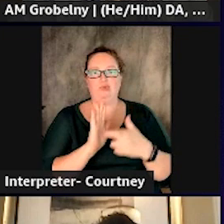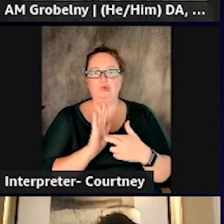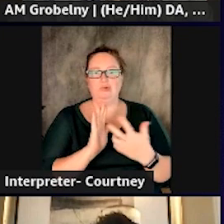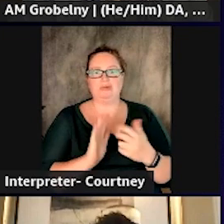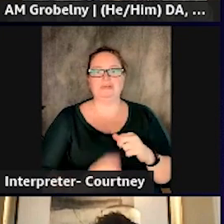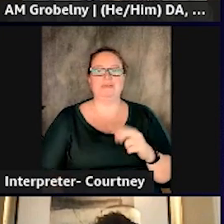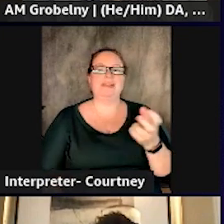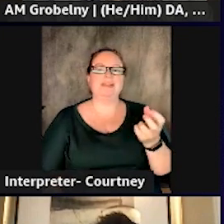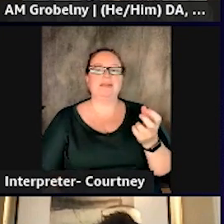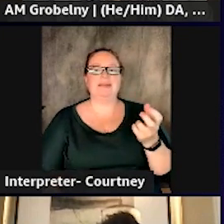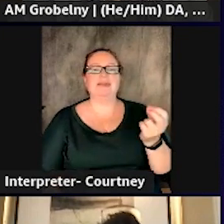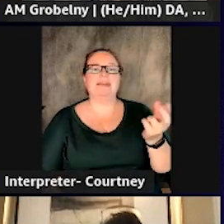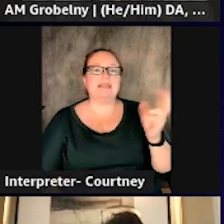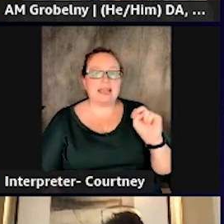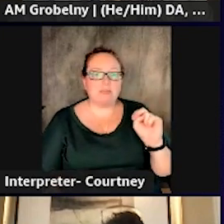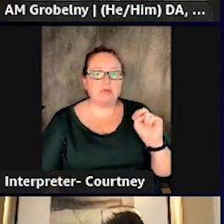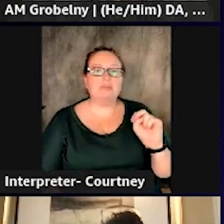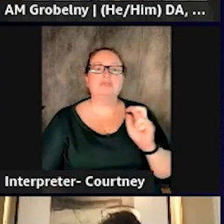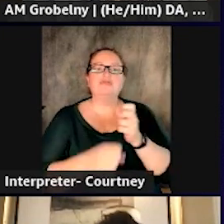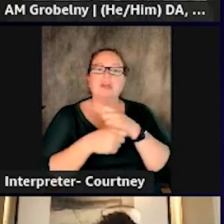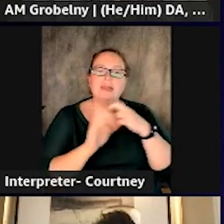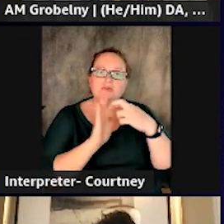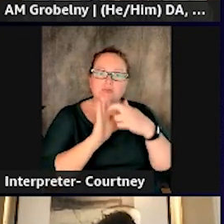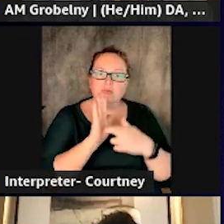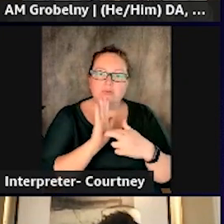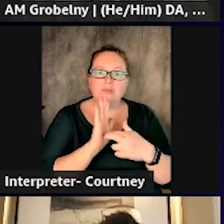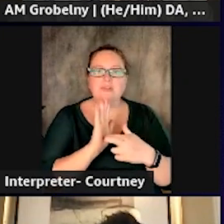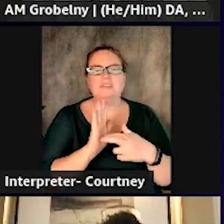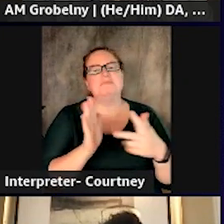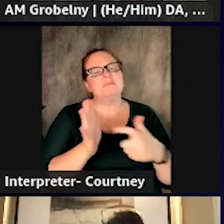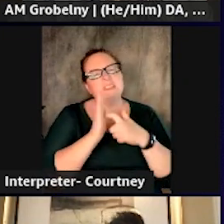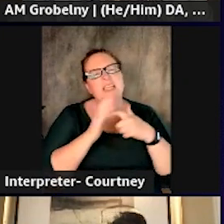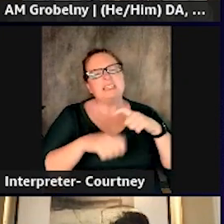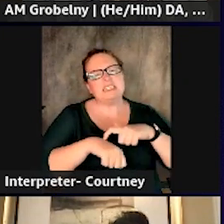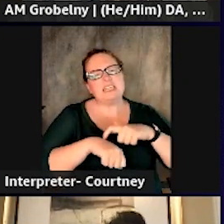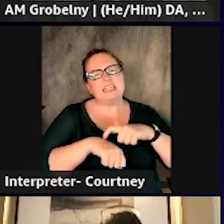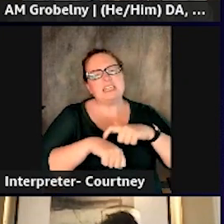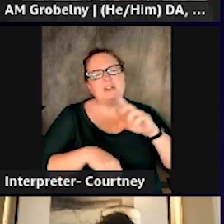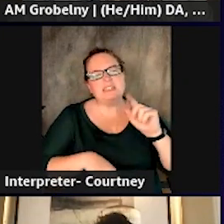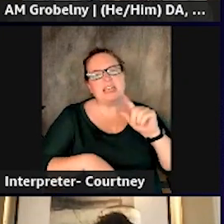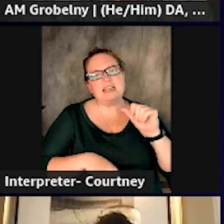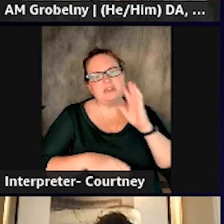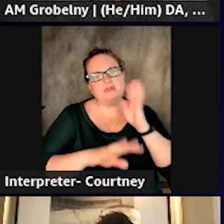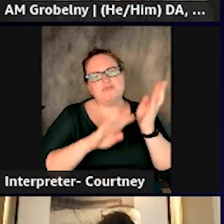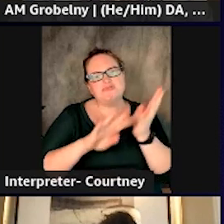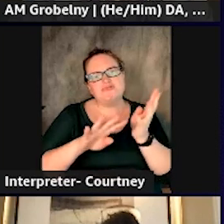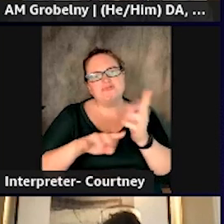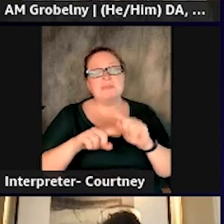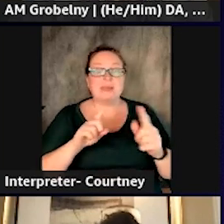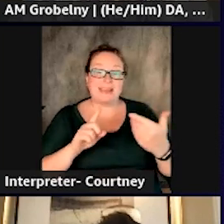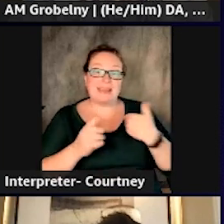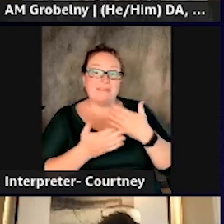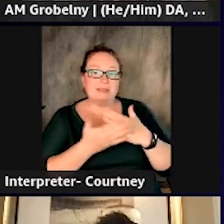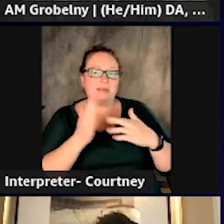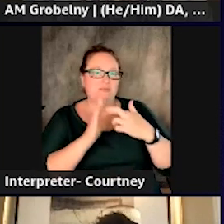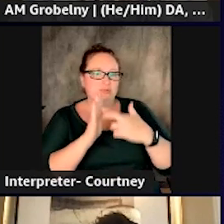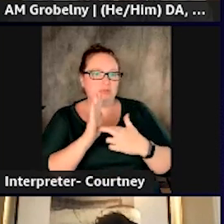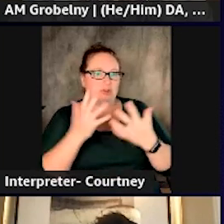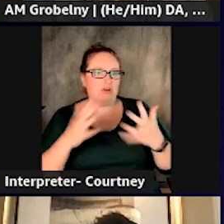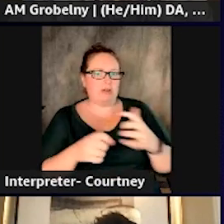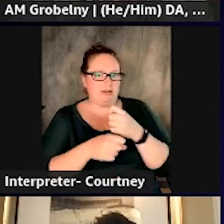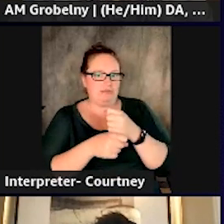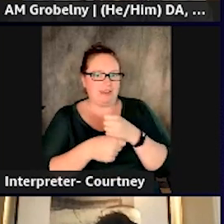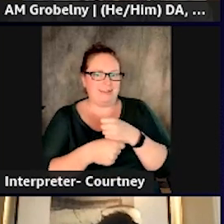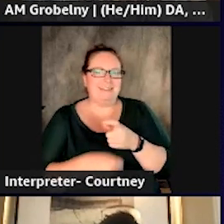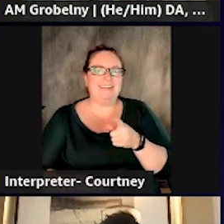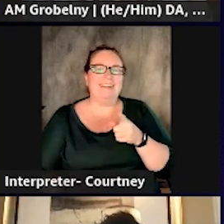enabled, create the rule. Now it takes some time for that data to populate, but I have some rules already created. This rule is